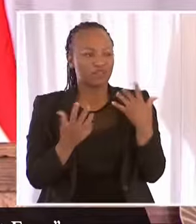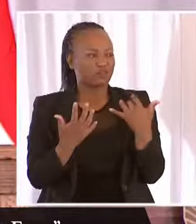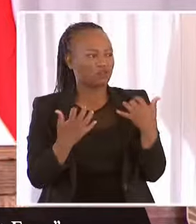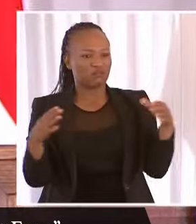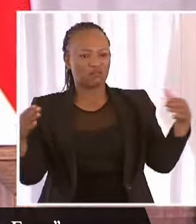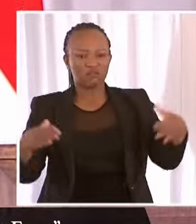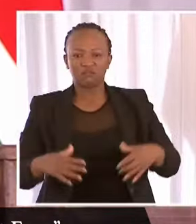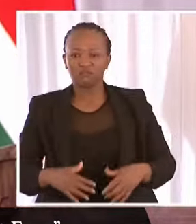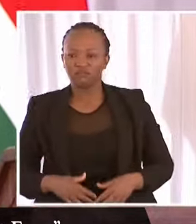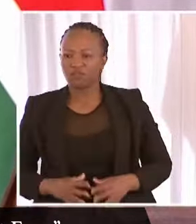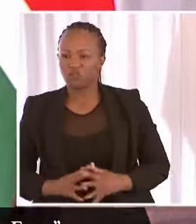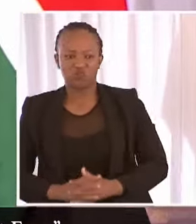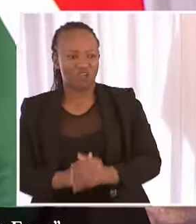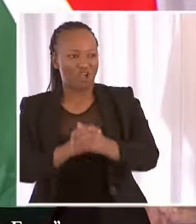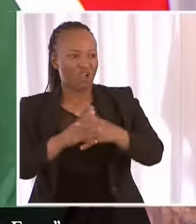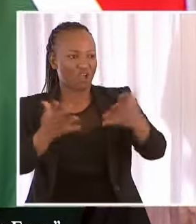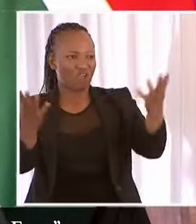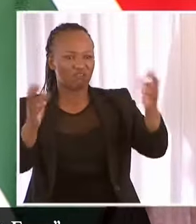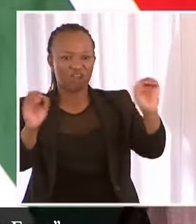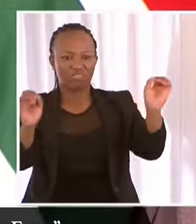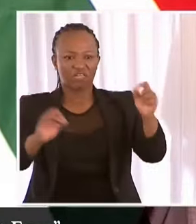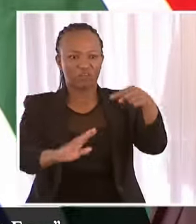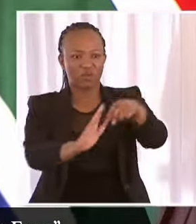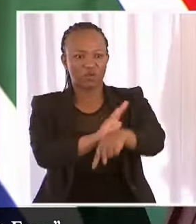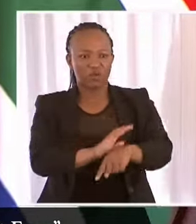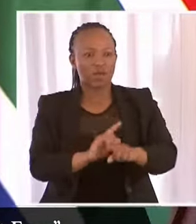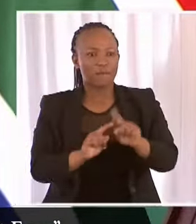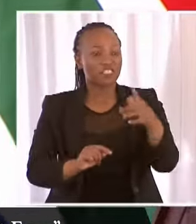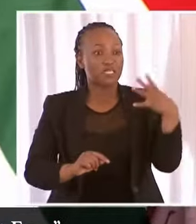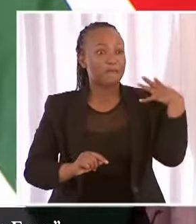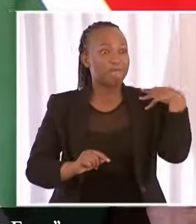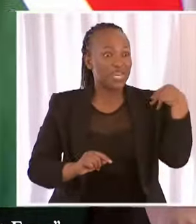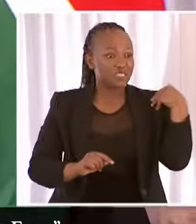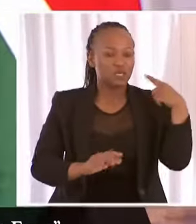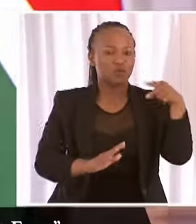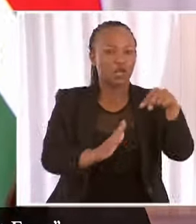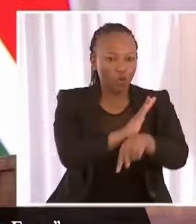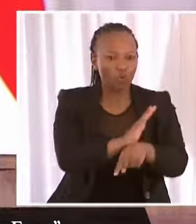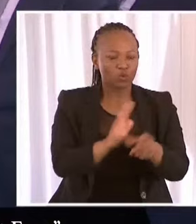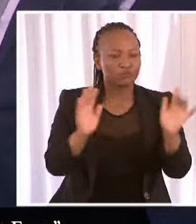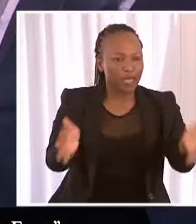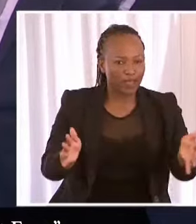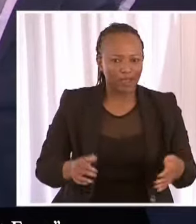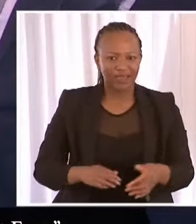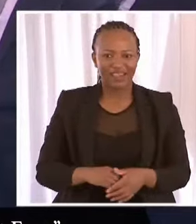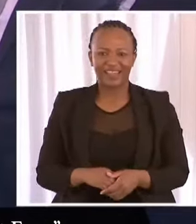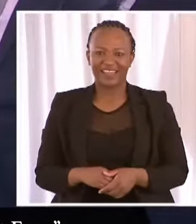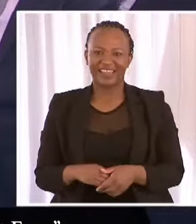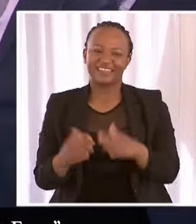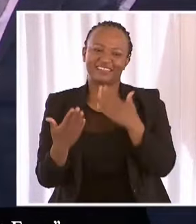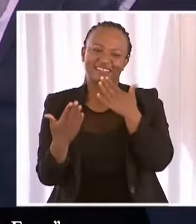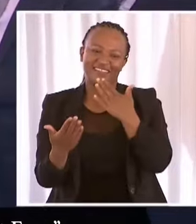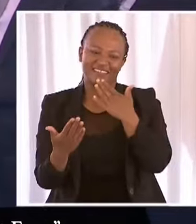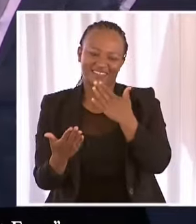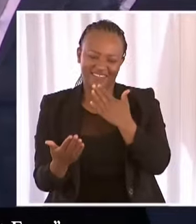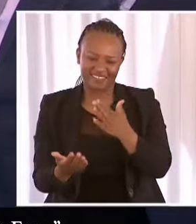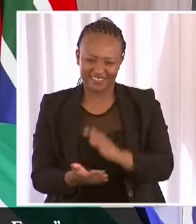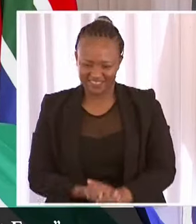unite. You have nothing to lose except your ministers." I thank you.